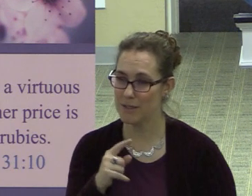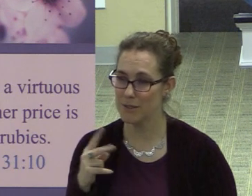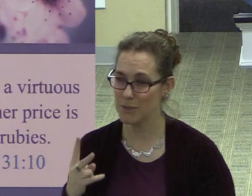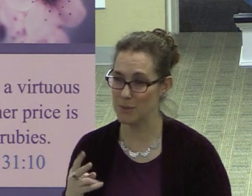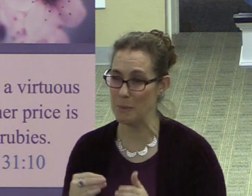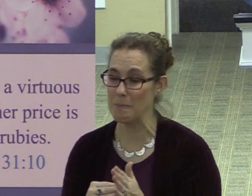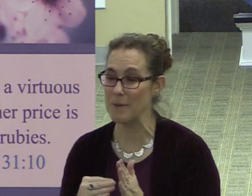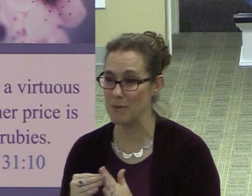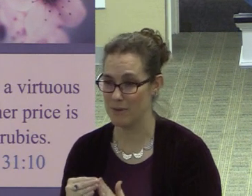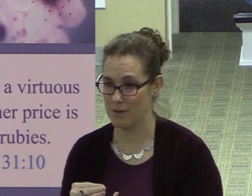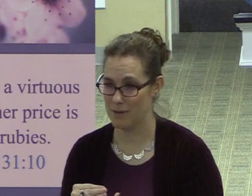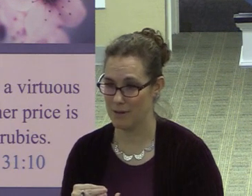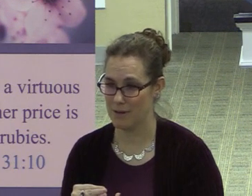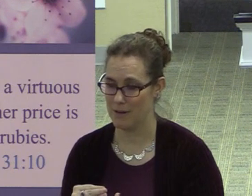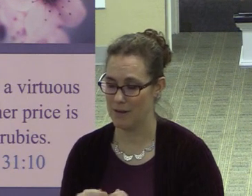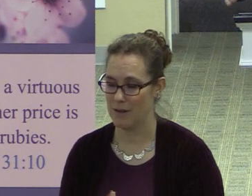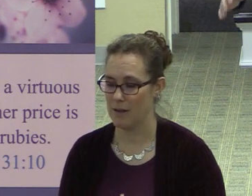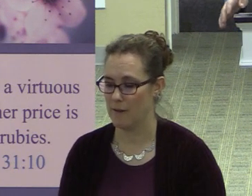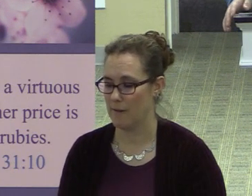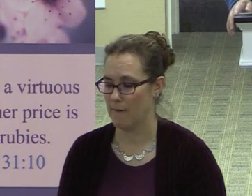1 to 2 million.